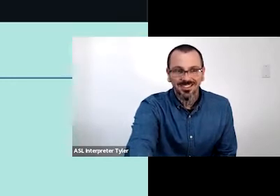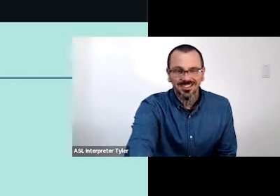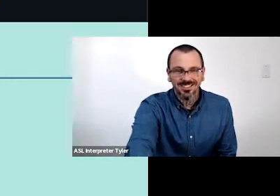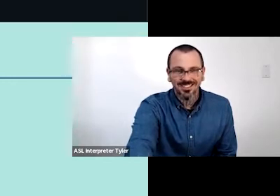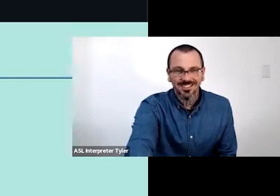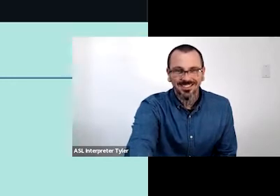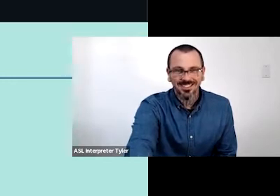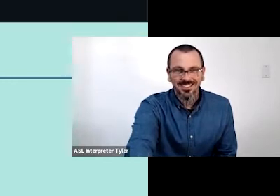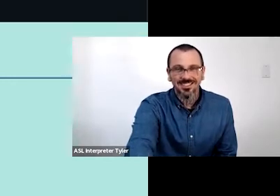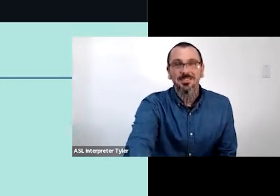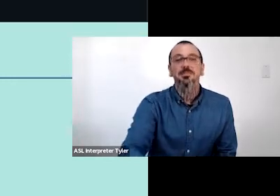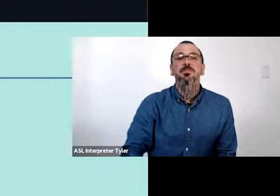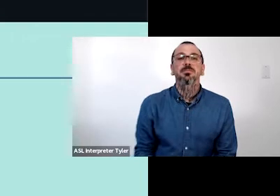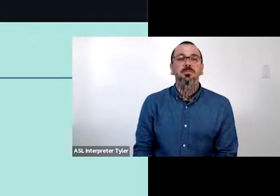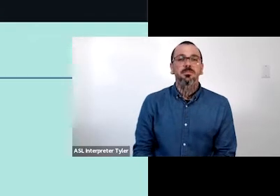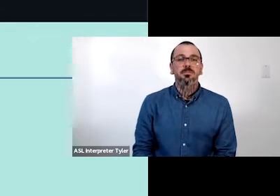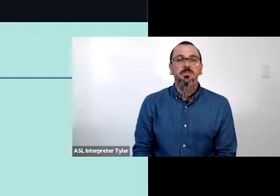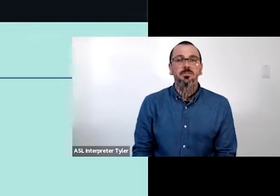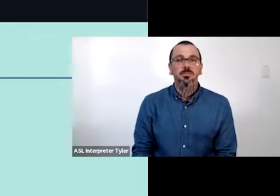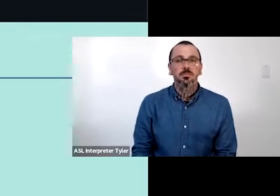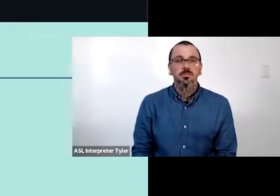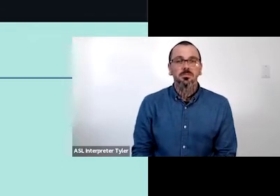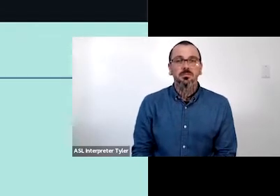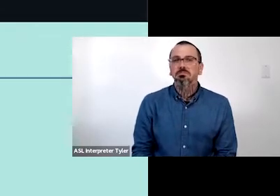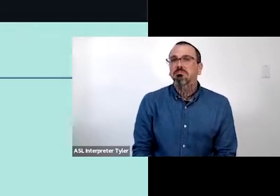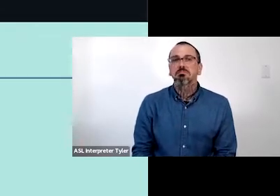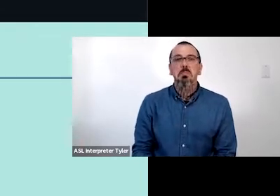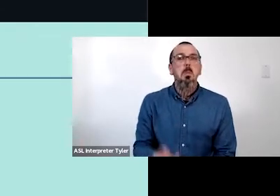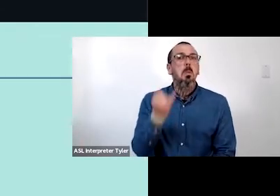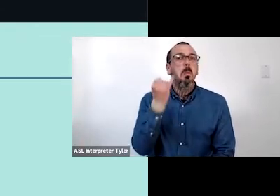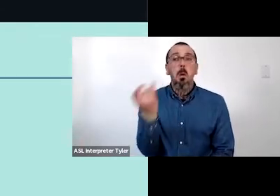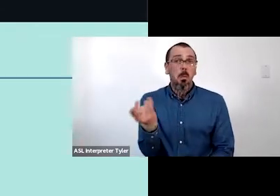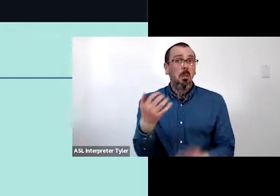What would you like to ask people to learn more about this?